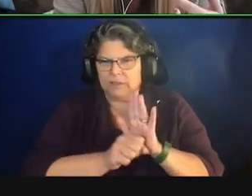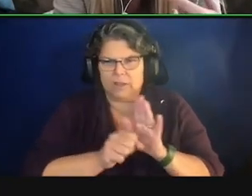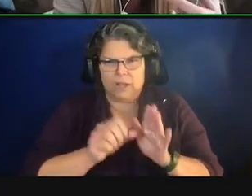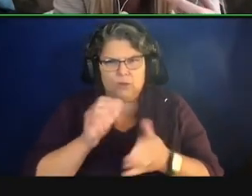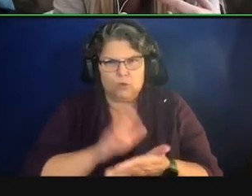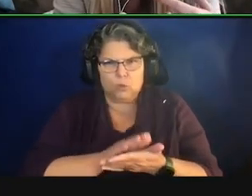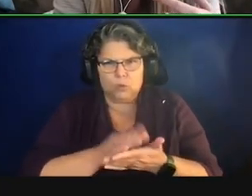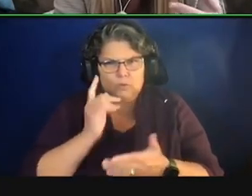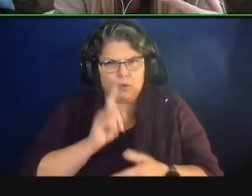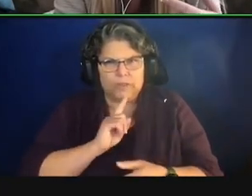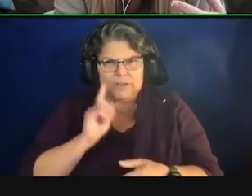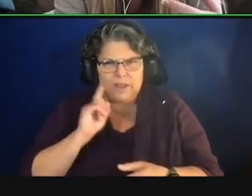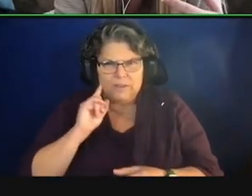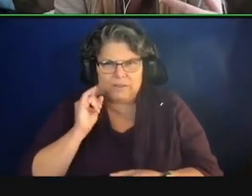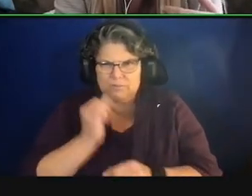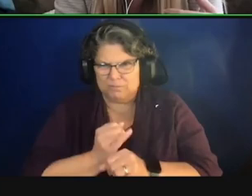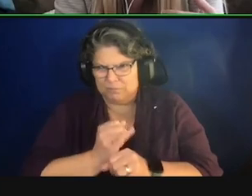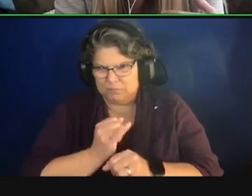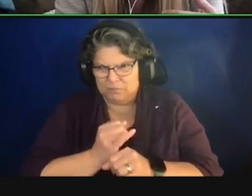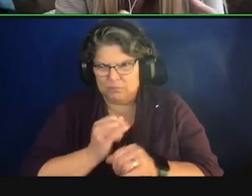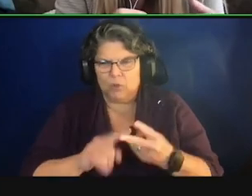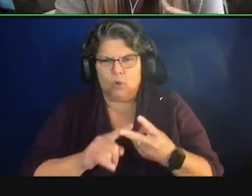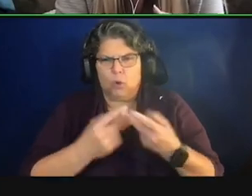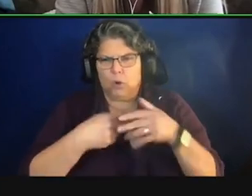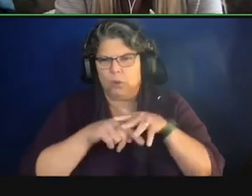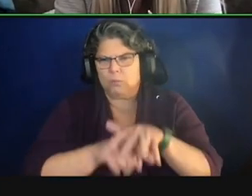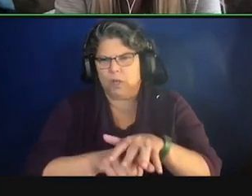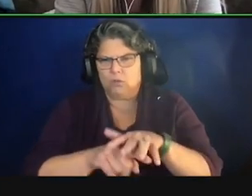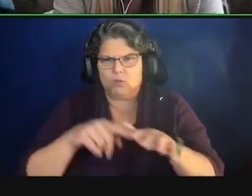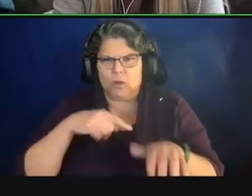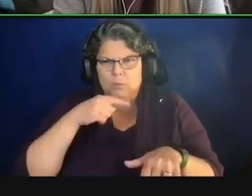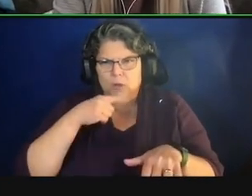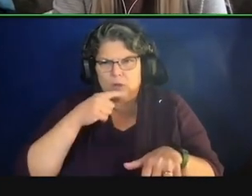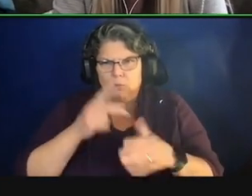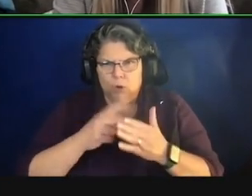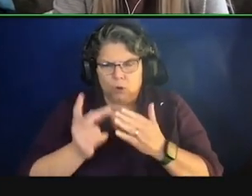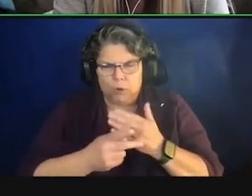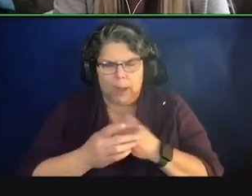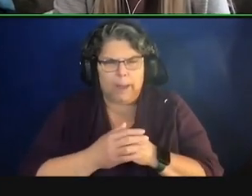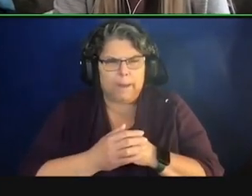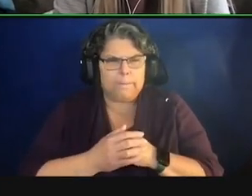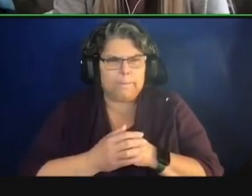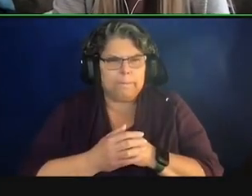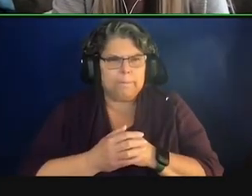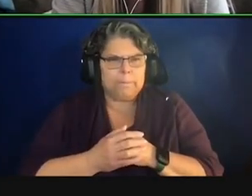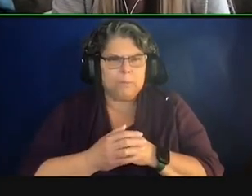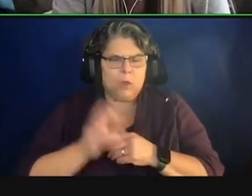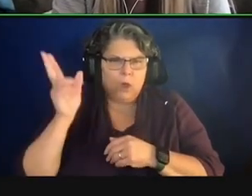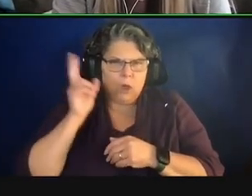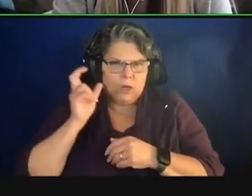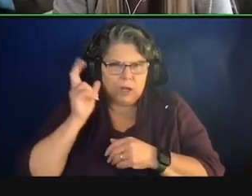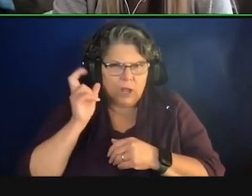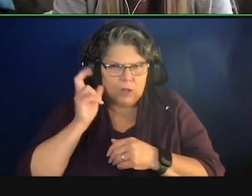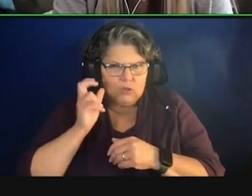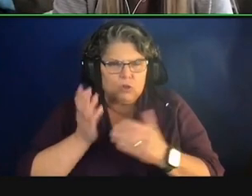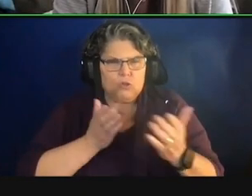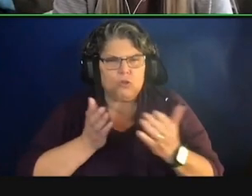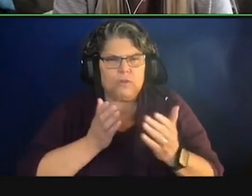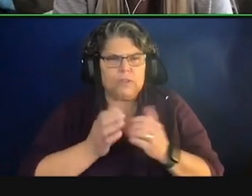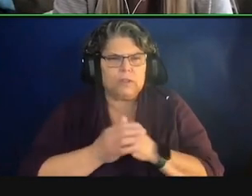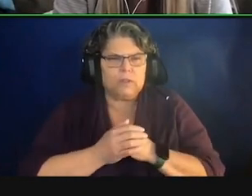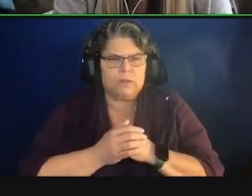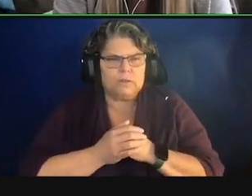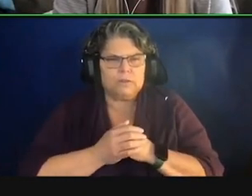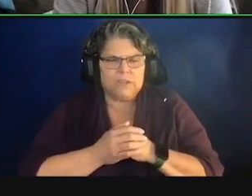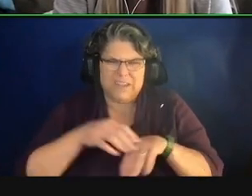deaf, or in a mainstream hearing program. Audiological services. Intensive